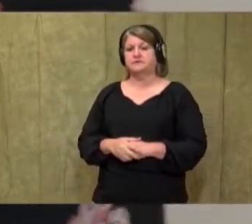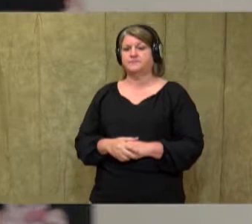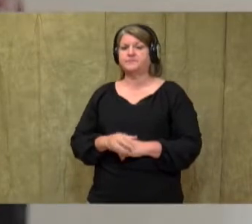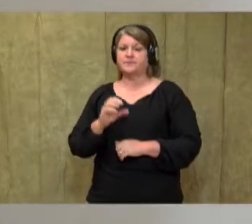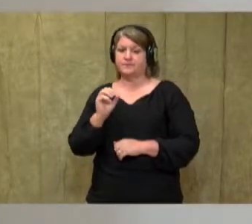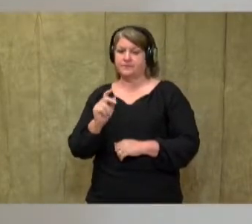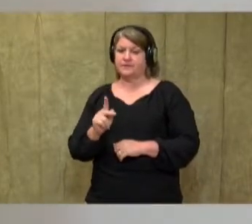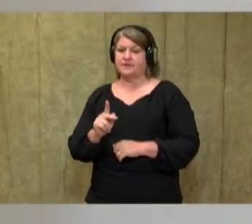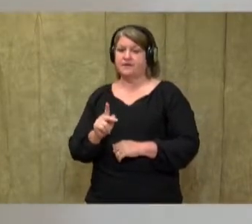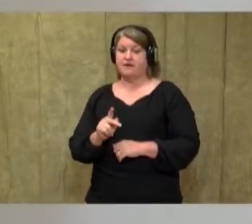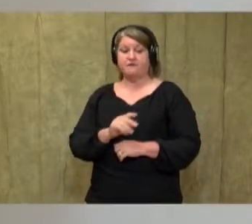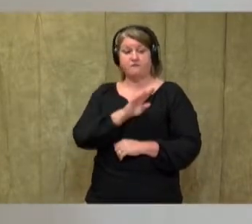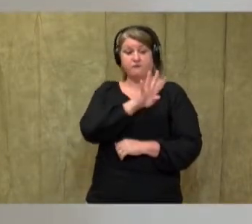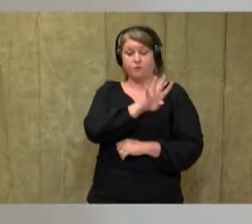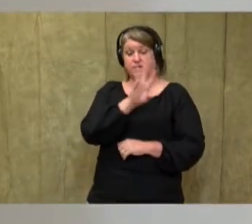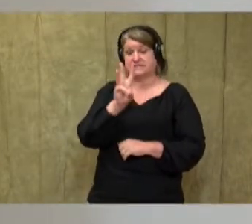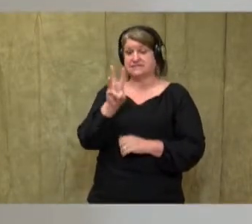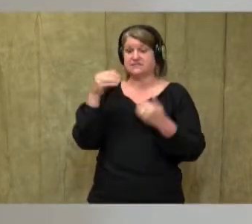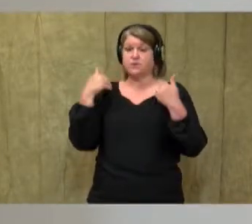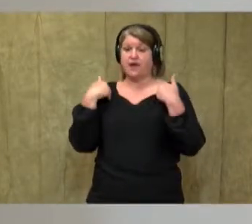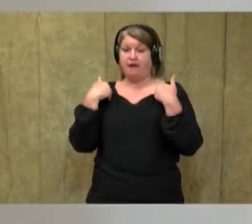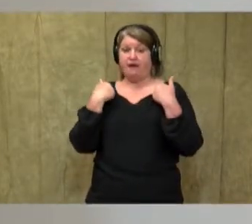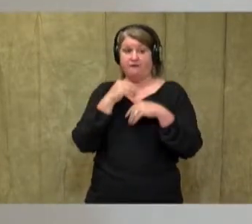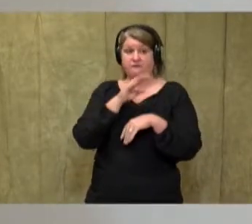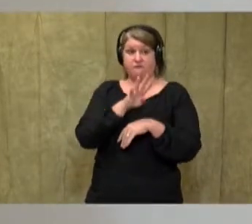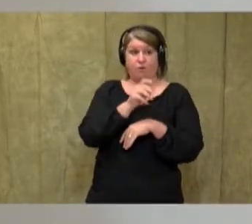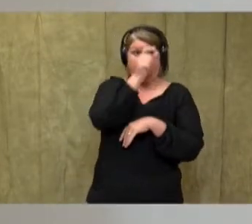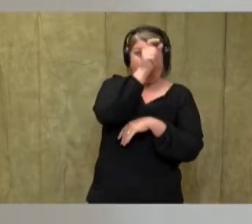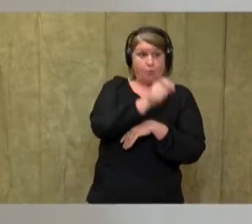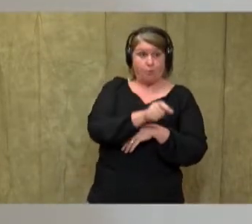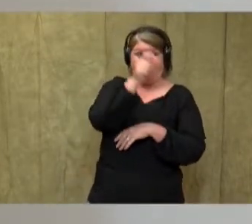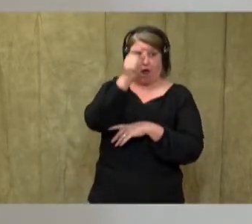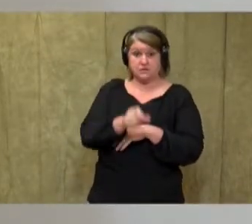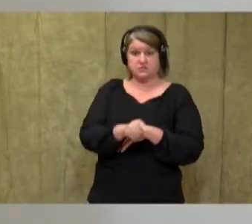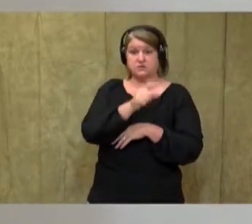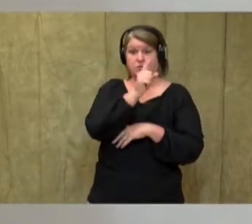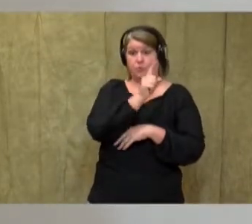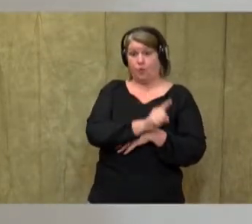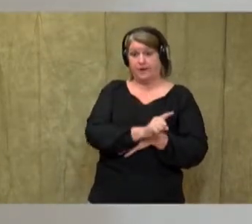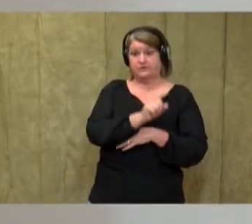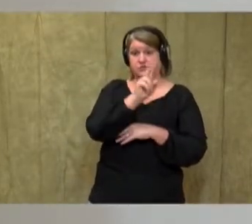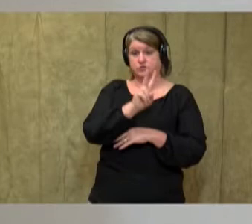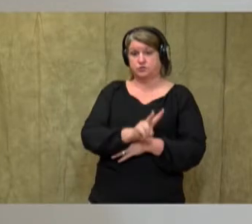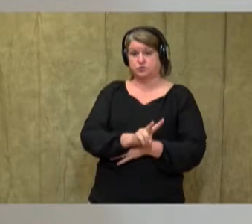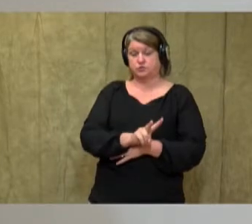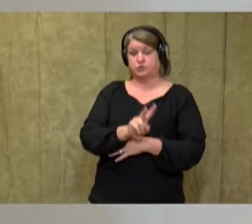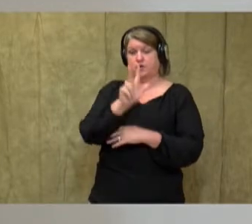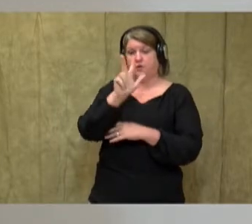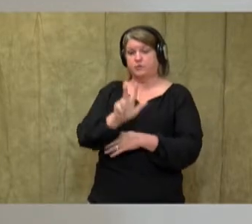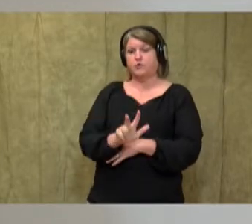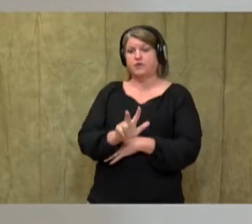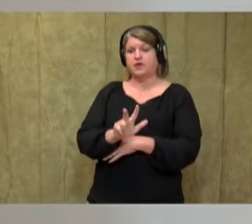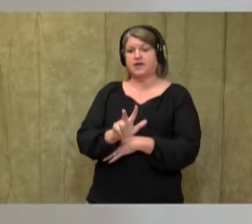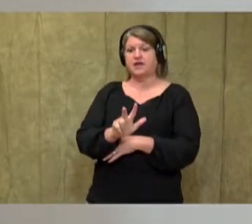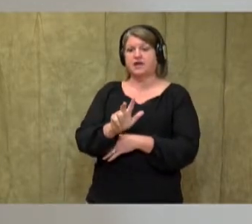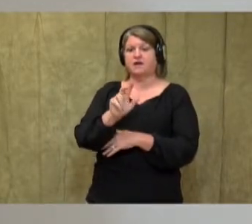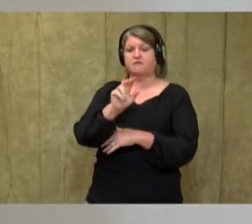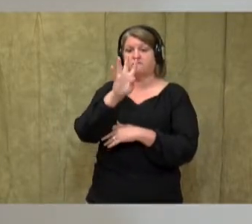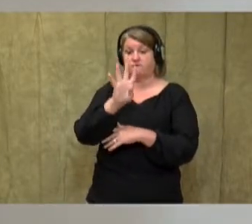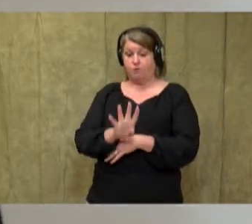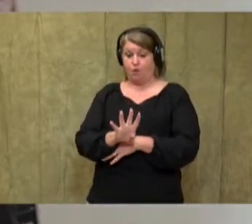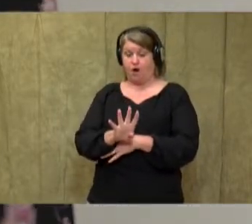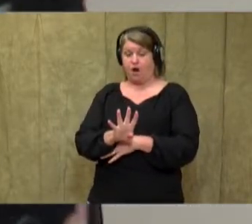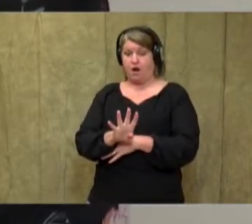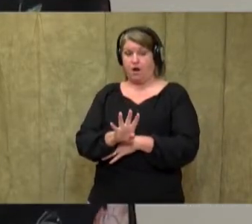Okay, for 46, we have 4 rods. 1, 2, 3, 4